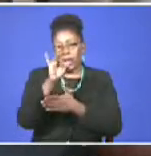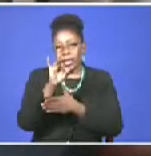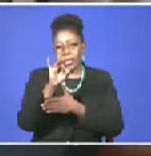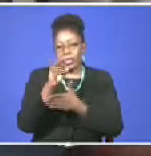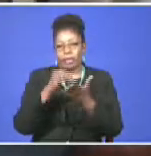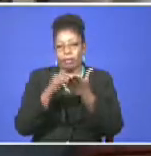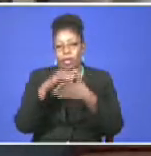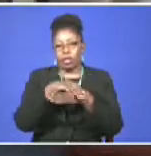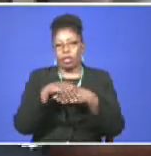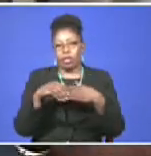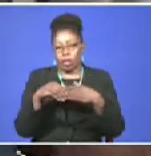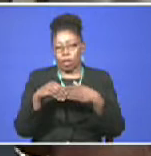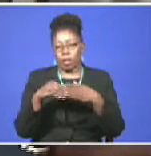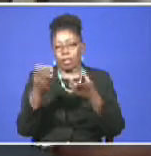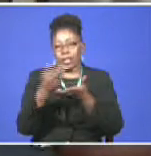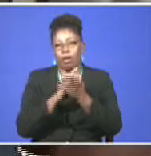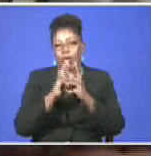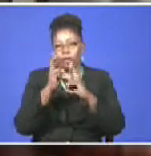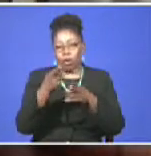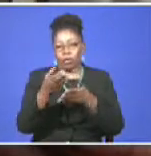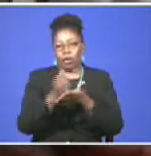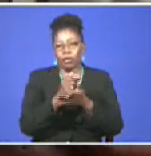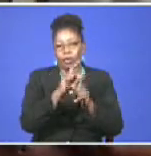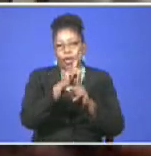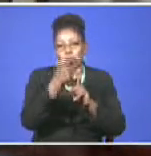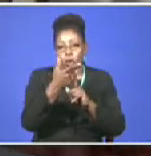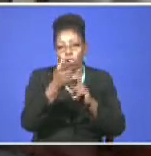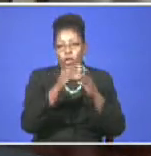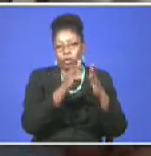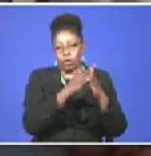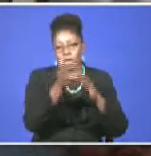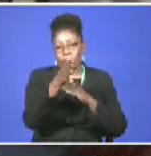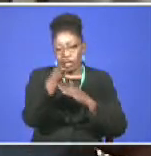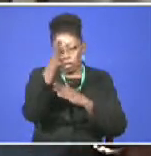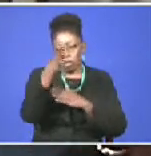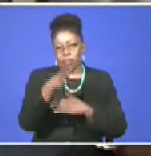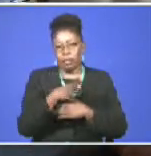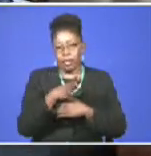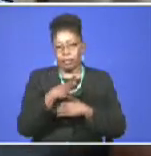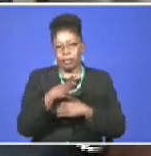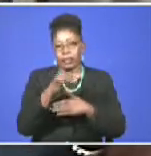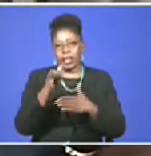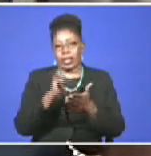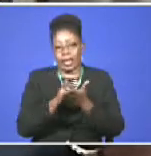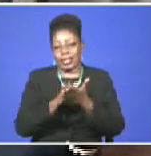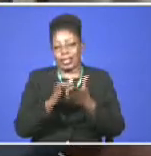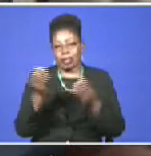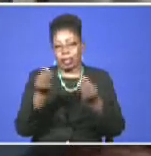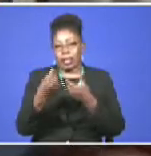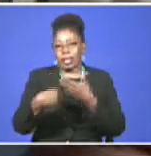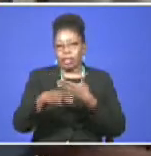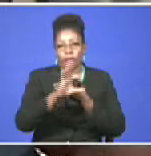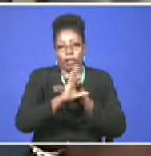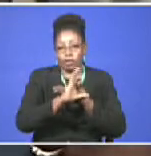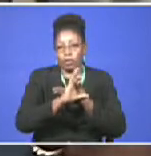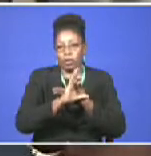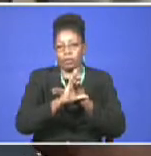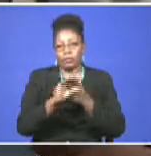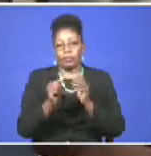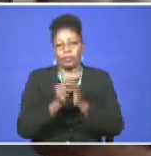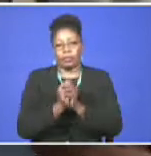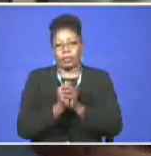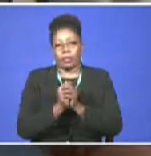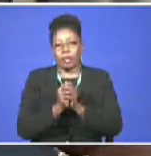And some reports that we're getting from the local fishing community is that there seems to have been no interference with the Dominicans. But we